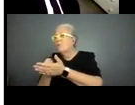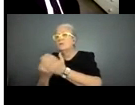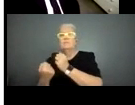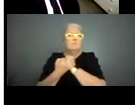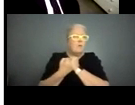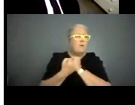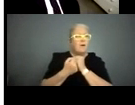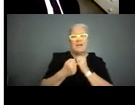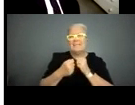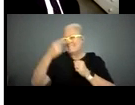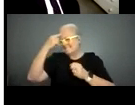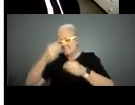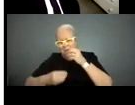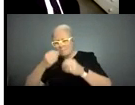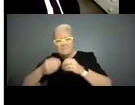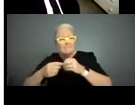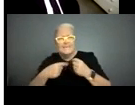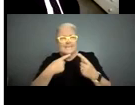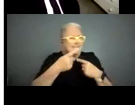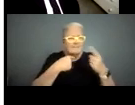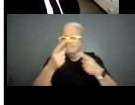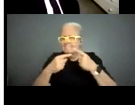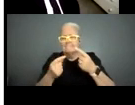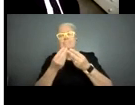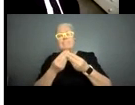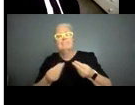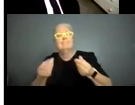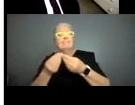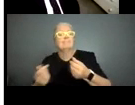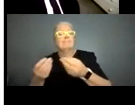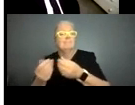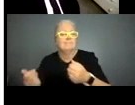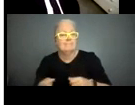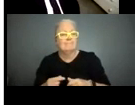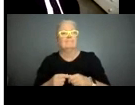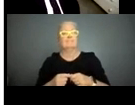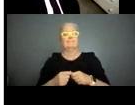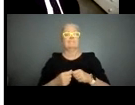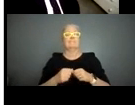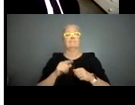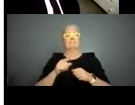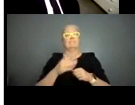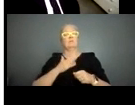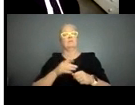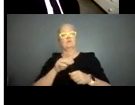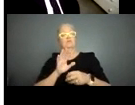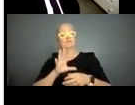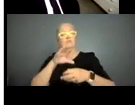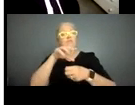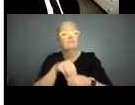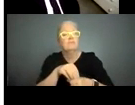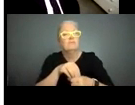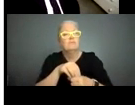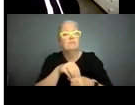out for each other, people problem solve together. As a governing body, we view inclusion as a very high priority. Whichever